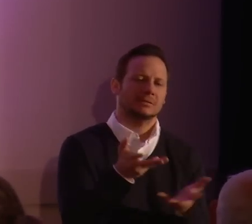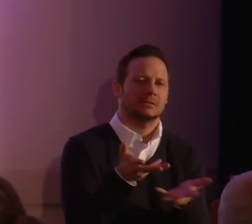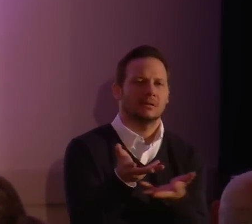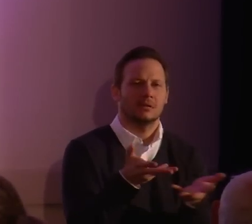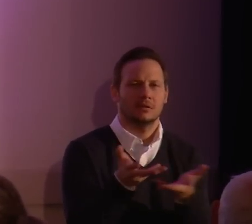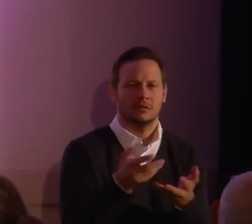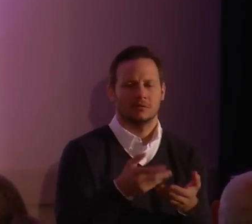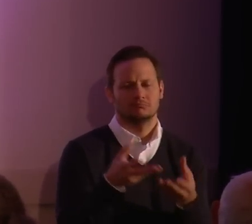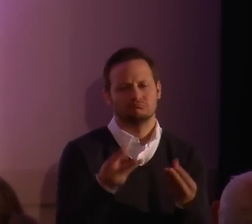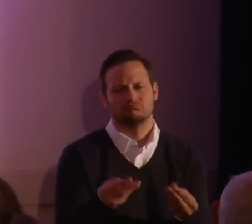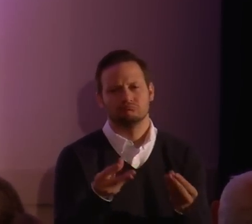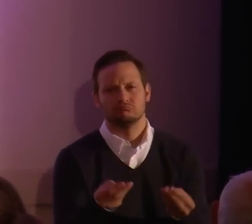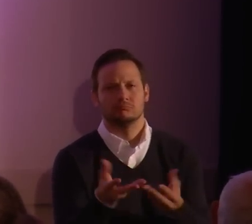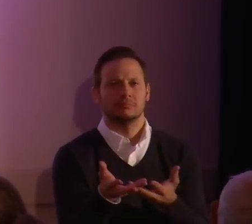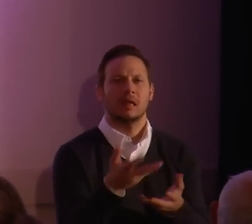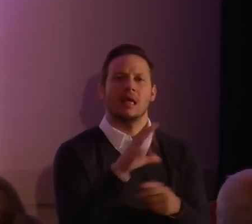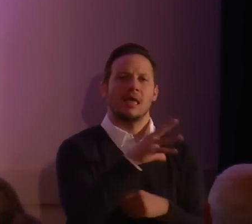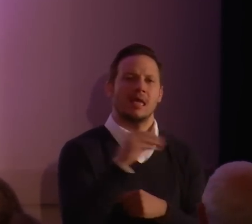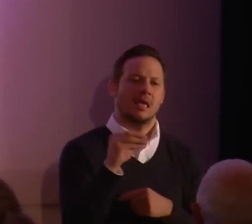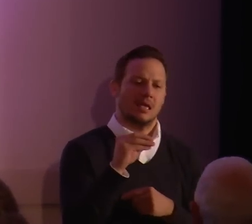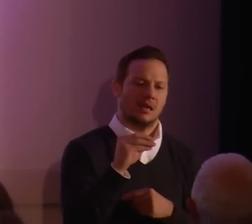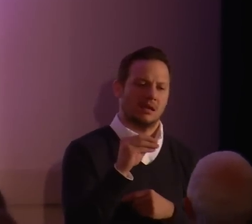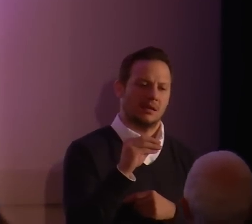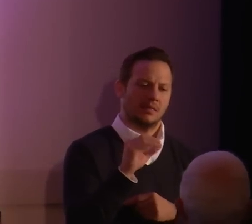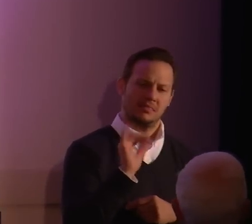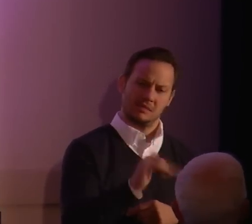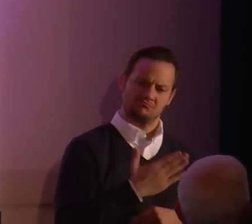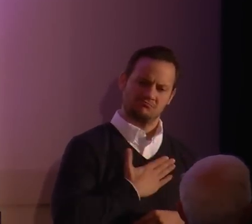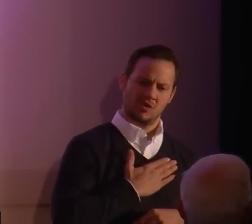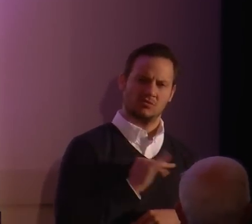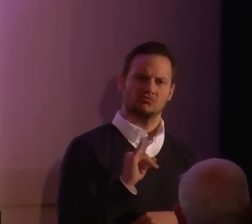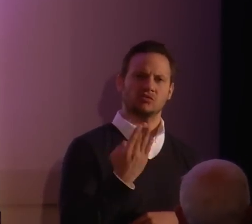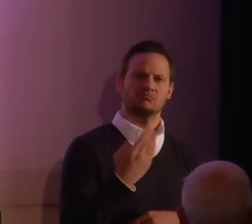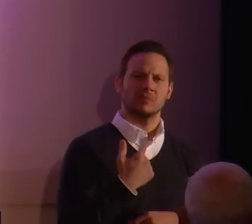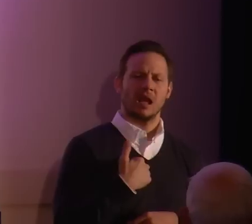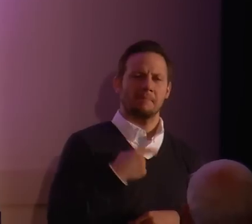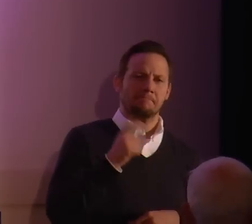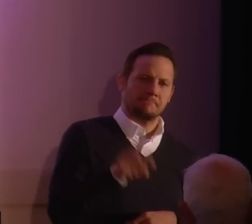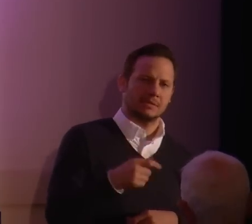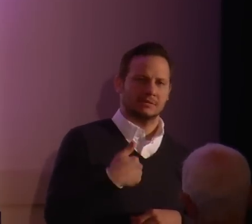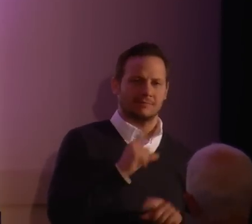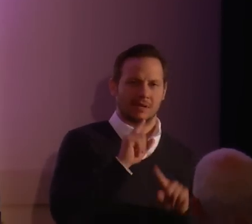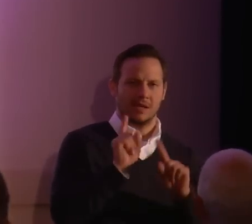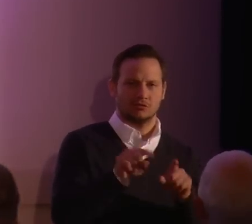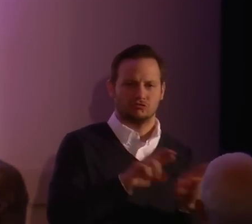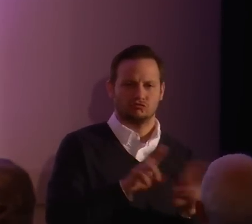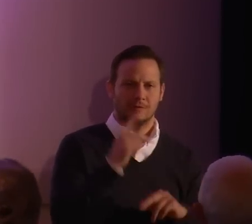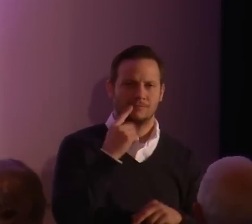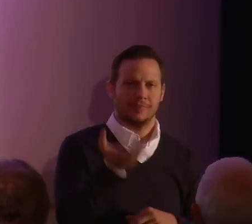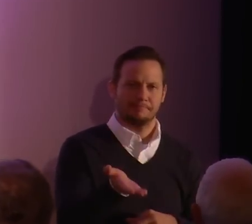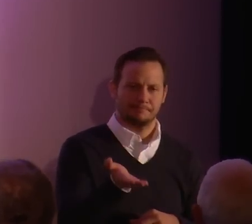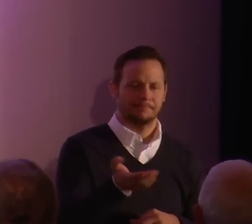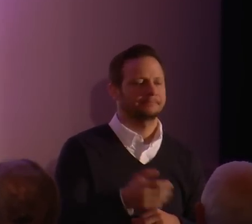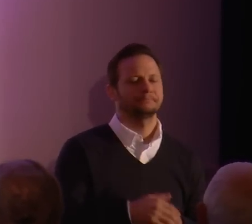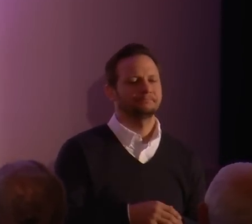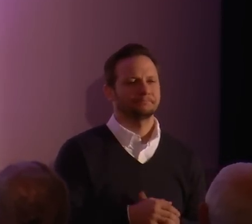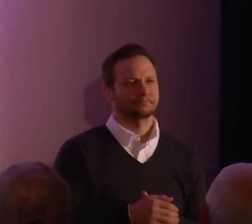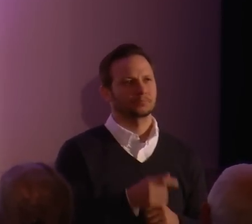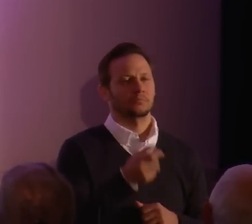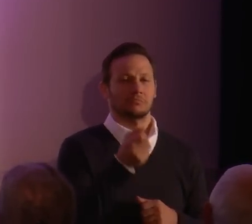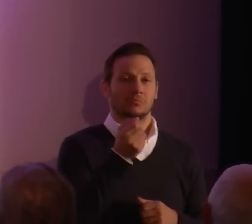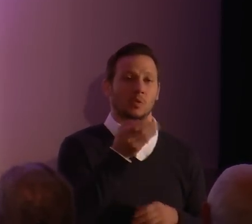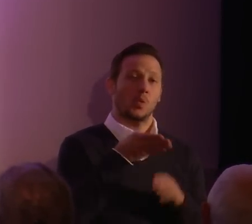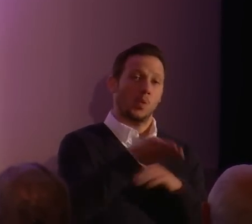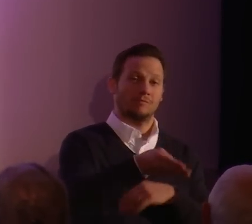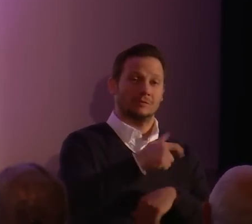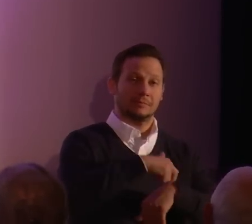times, and that I needed, that it was always my job somehow to have the answer. Well, luckily, over the years, I've come